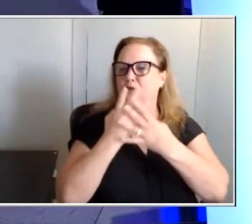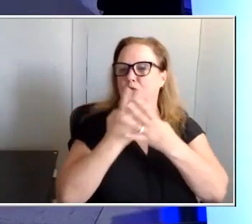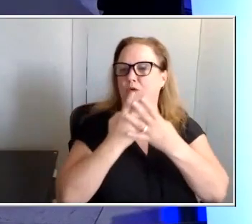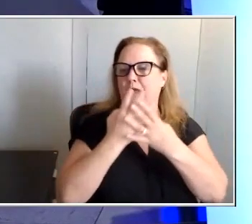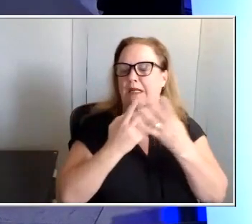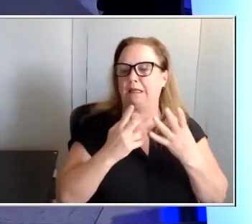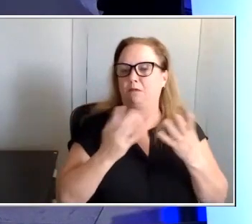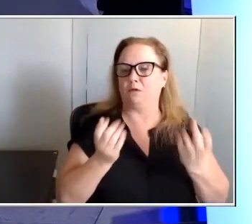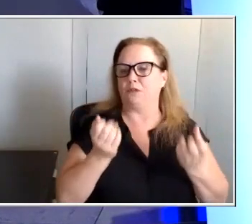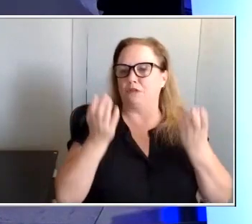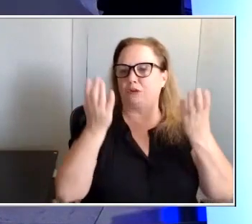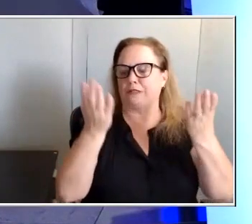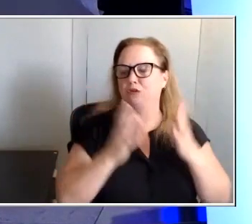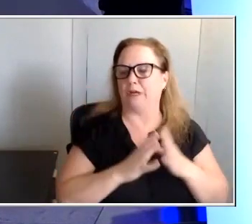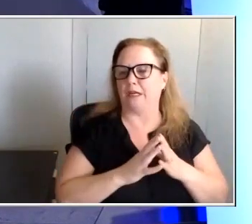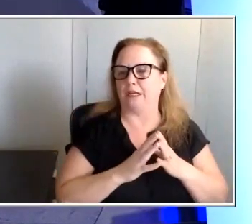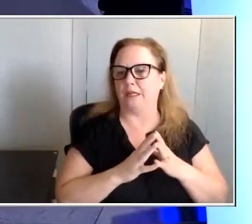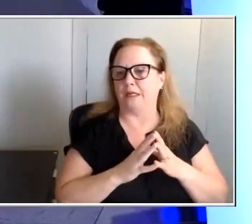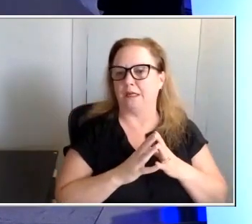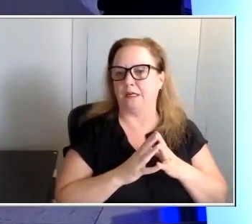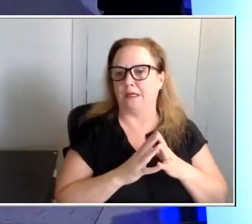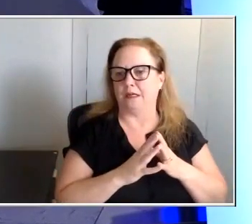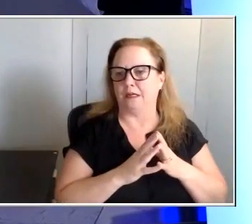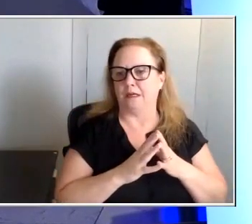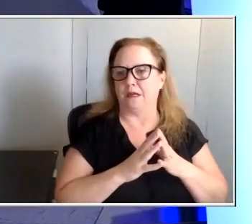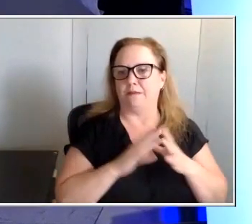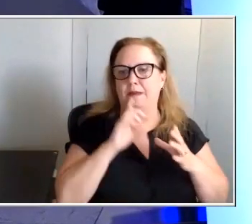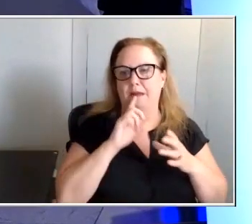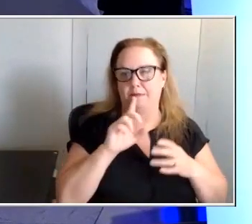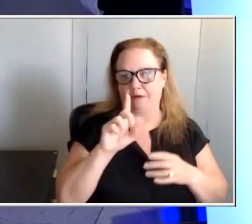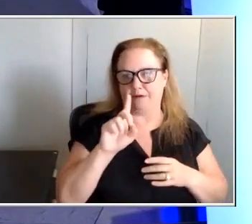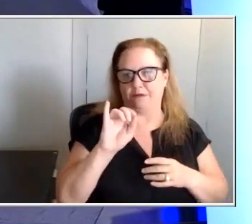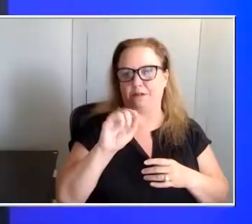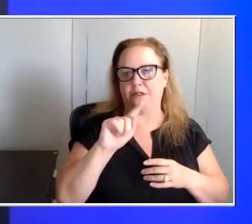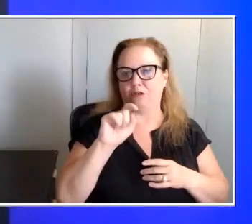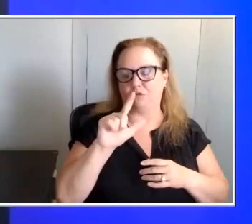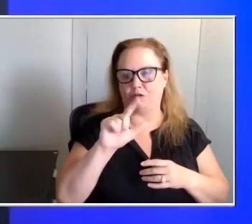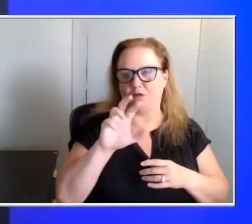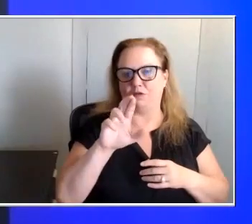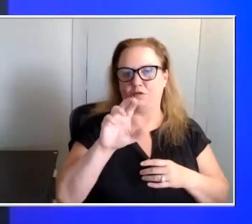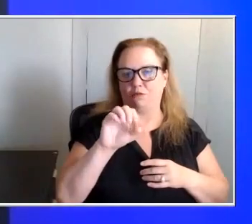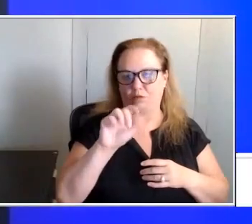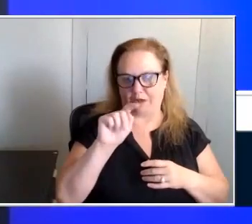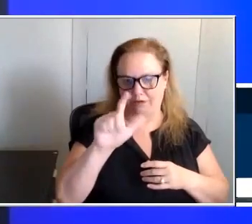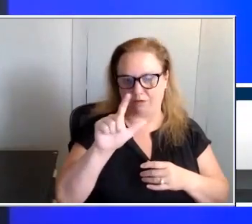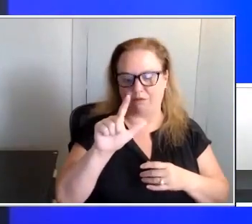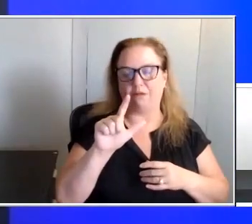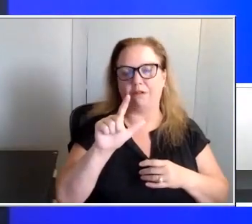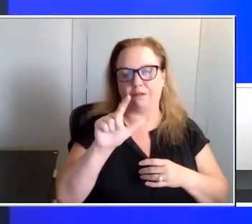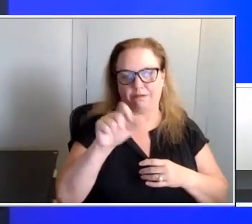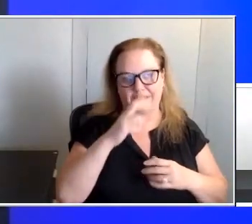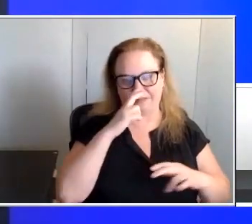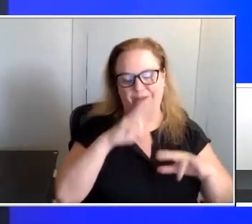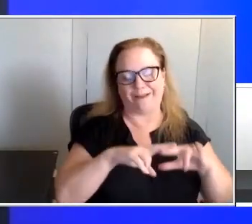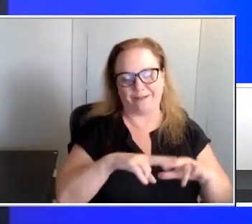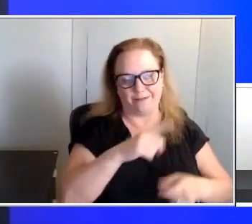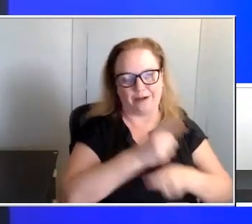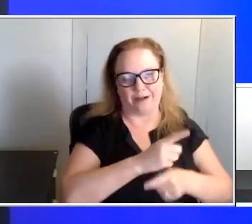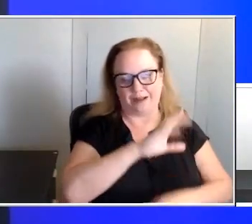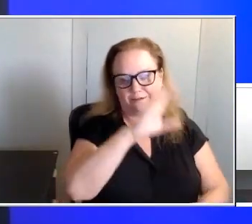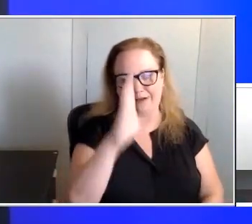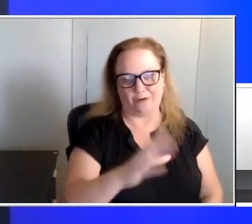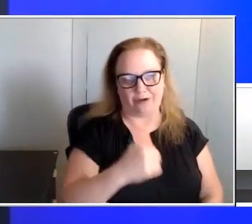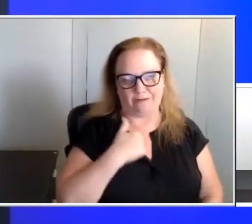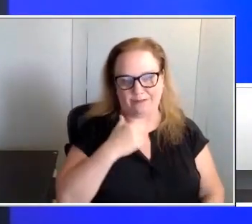have done? Because that could mean a digital rectal exam, right? It does mean a digital rectal exam. Yeah. So screening for prostate cancer. That's just a lot of fun. It is. If you've never had one, what a blast. You know,